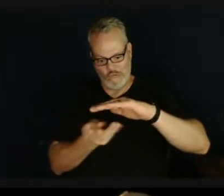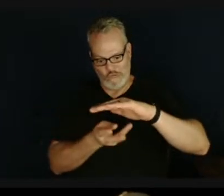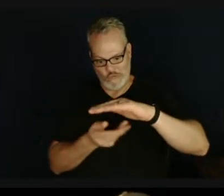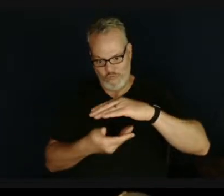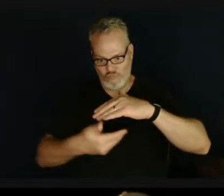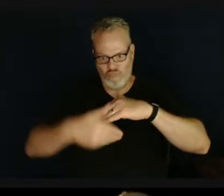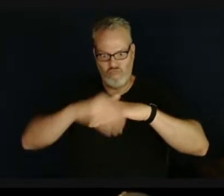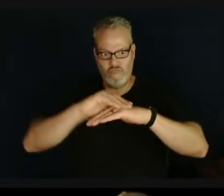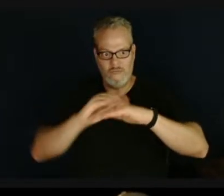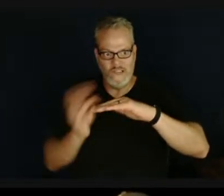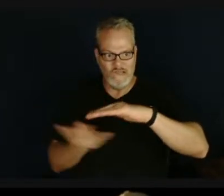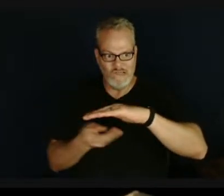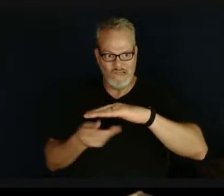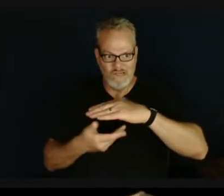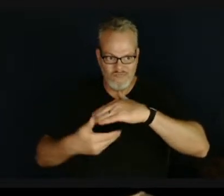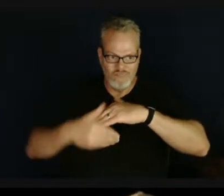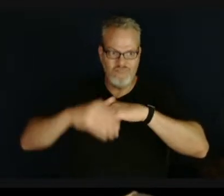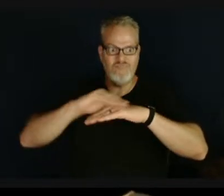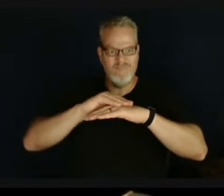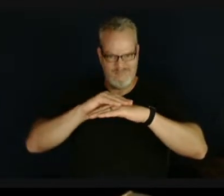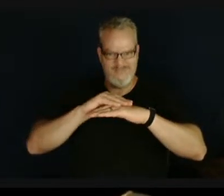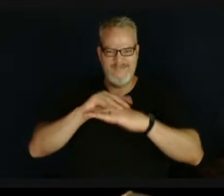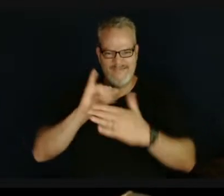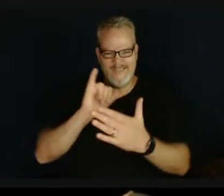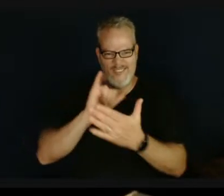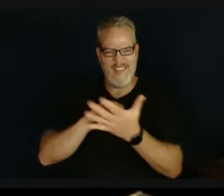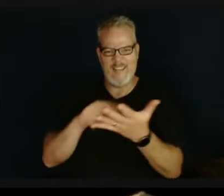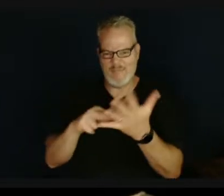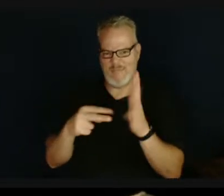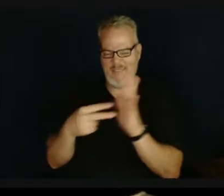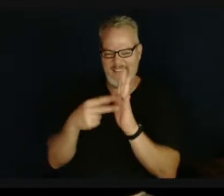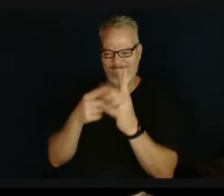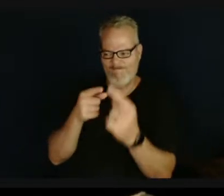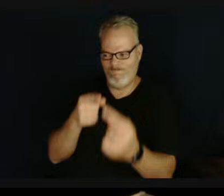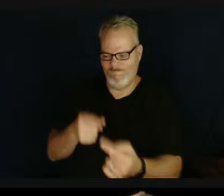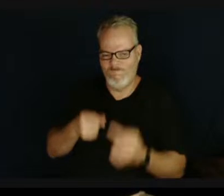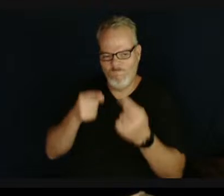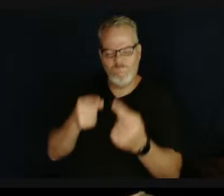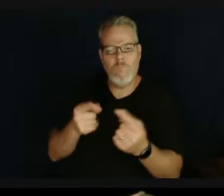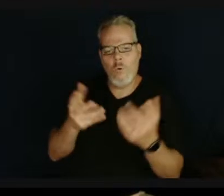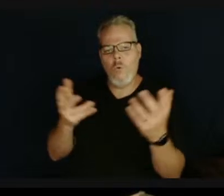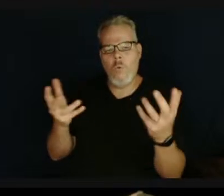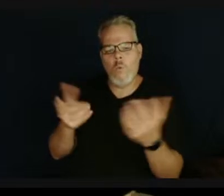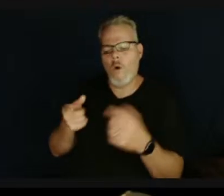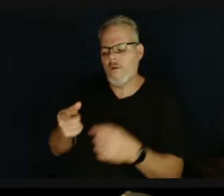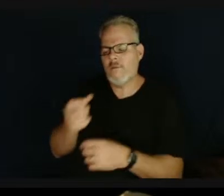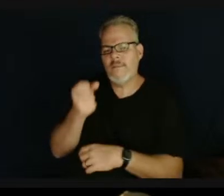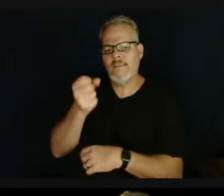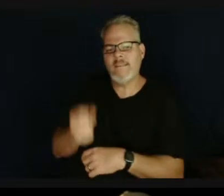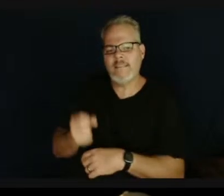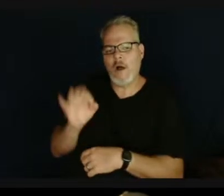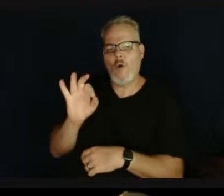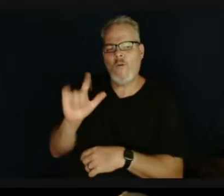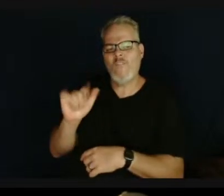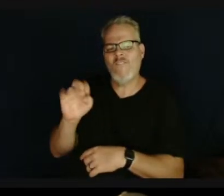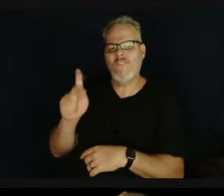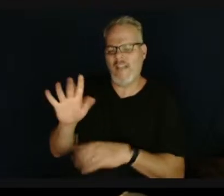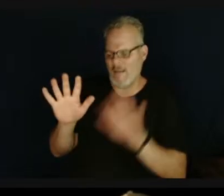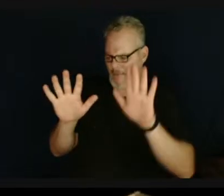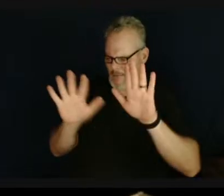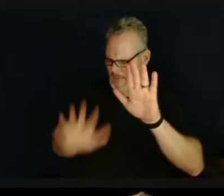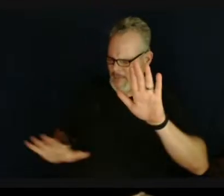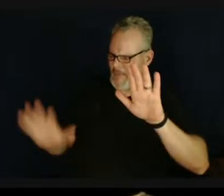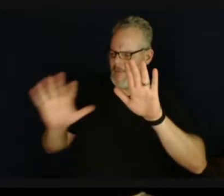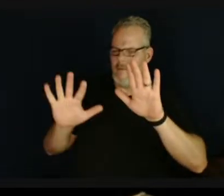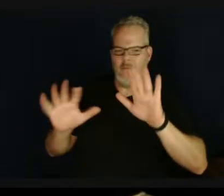right? So that's the other part of this whole issue is what's the south flank doing? And we're actually seeing reduced activity in the